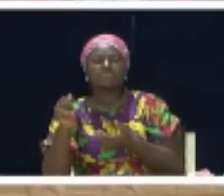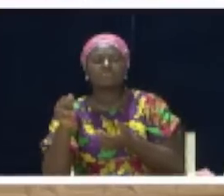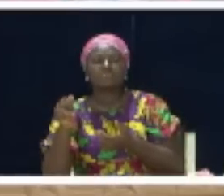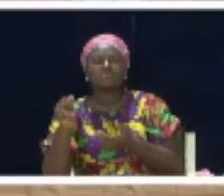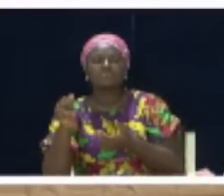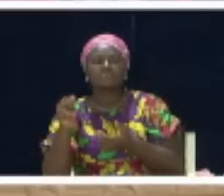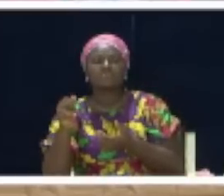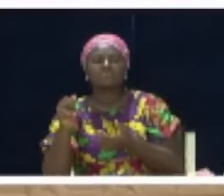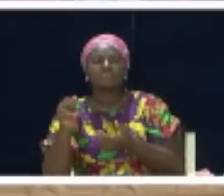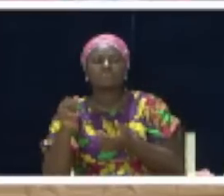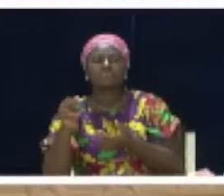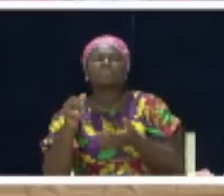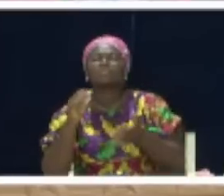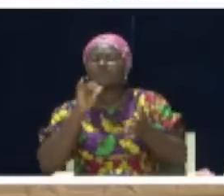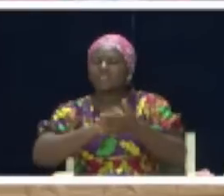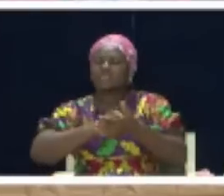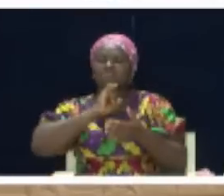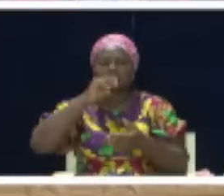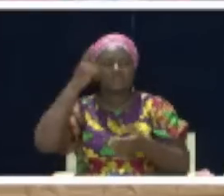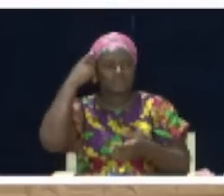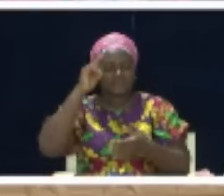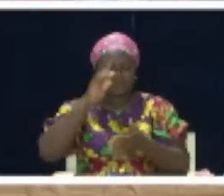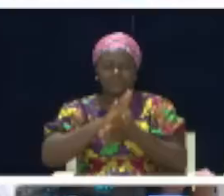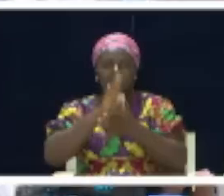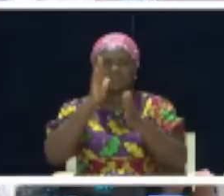And that's for believers.